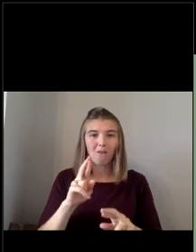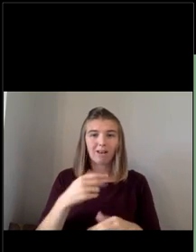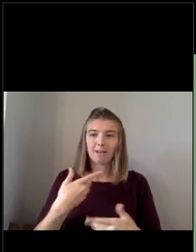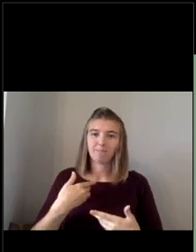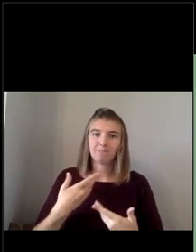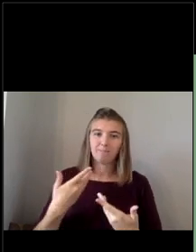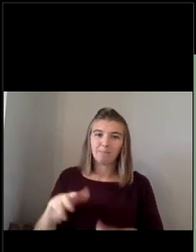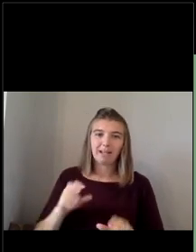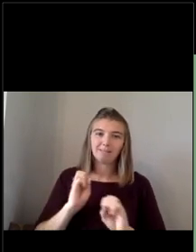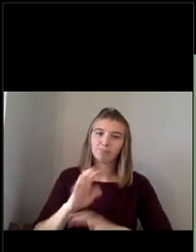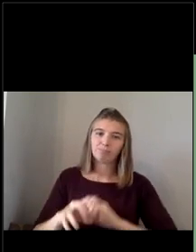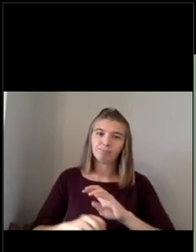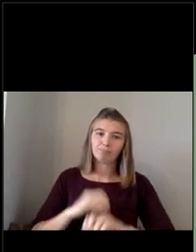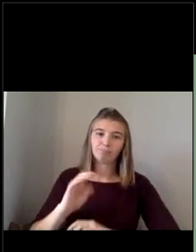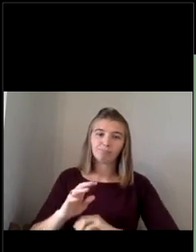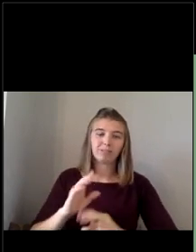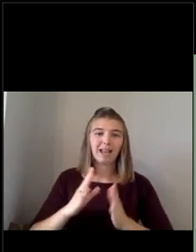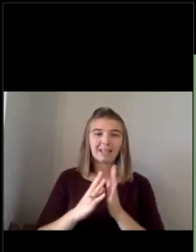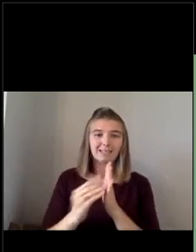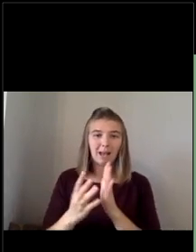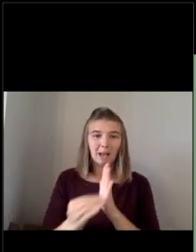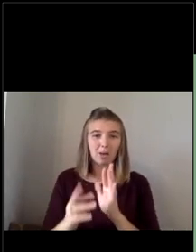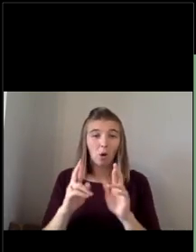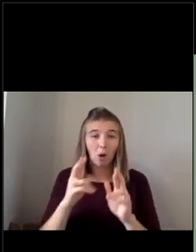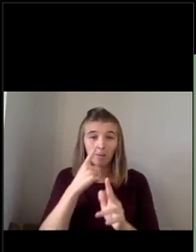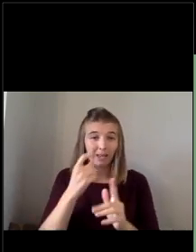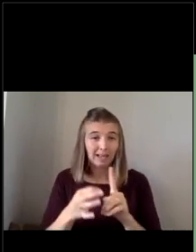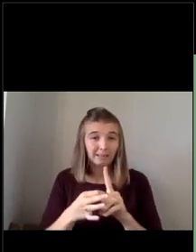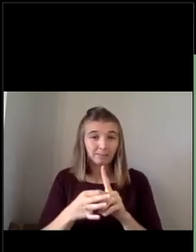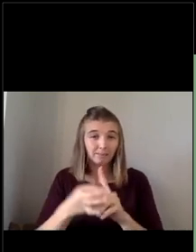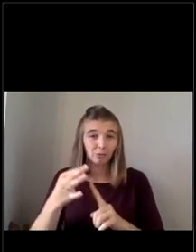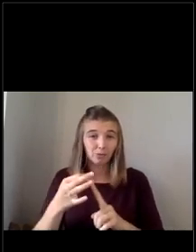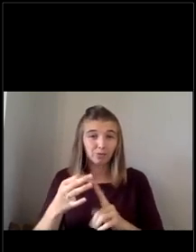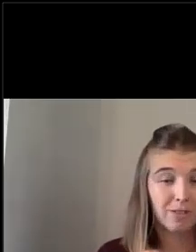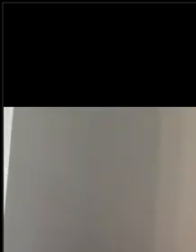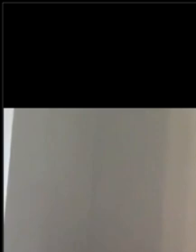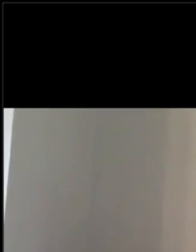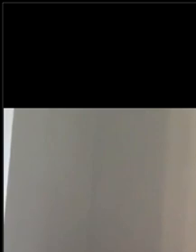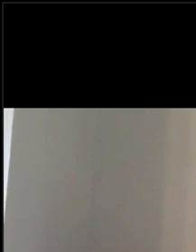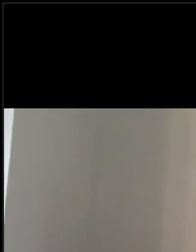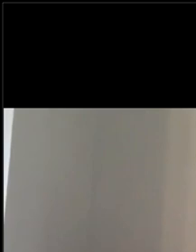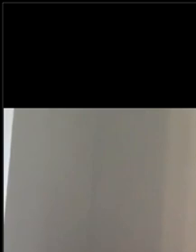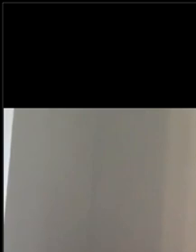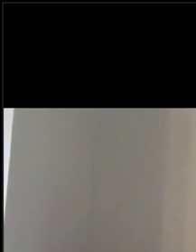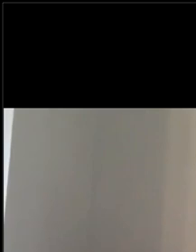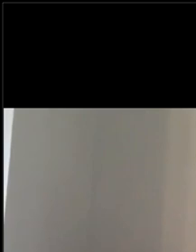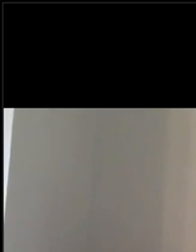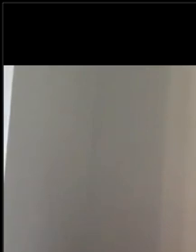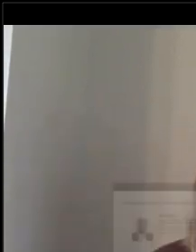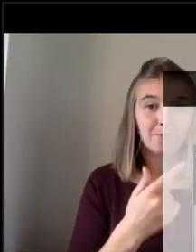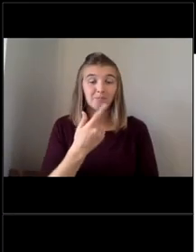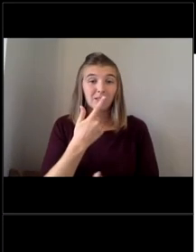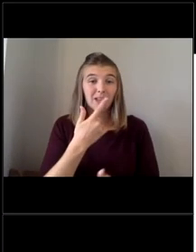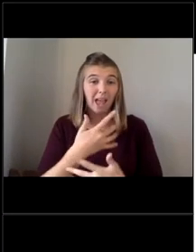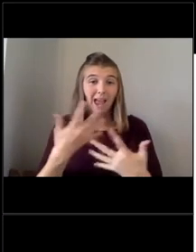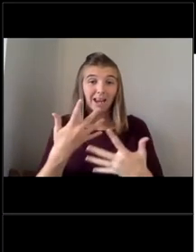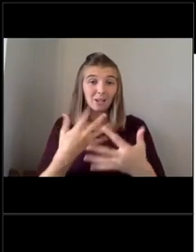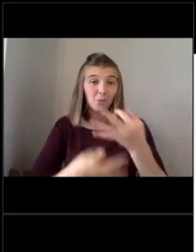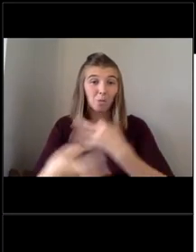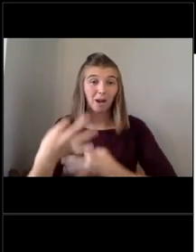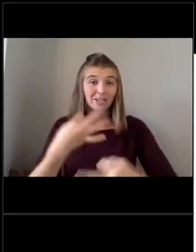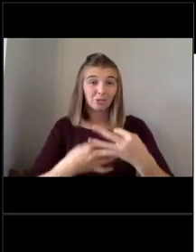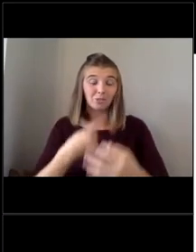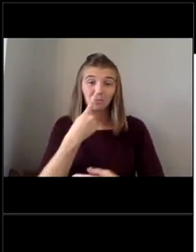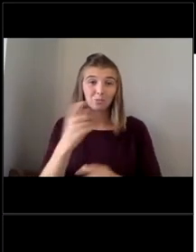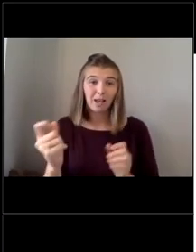deal and tackle this problem of isolation. Thank you very much. If you've got any questions,